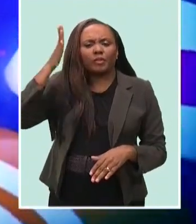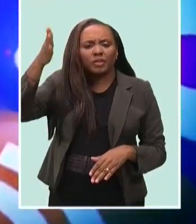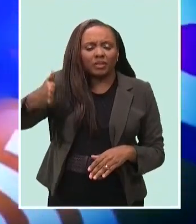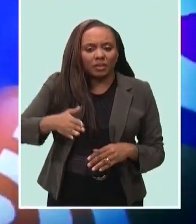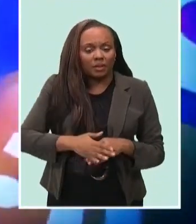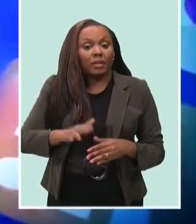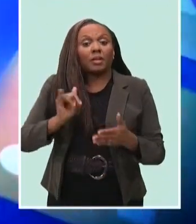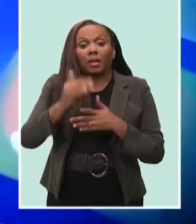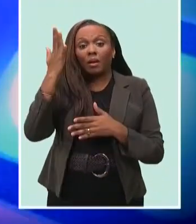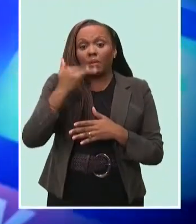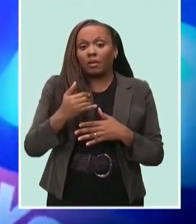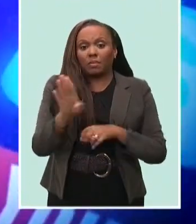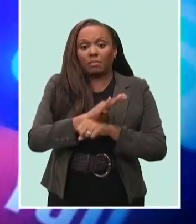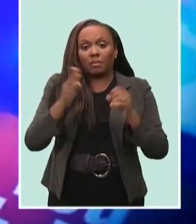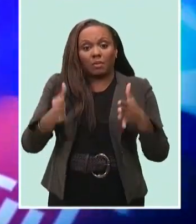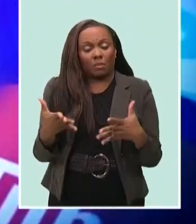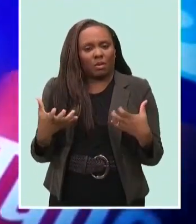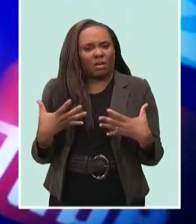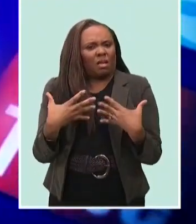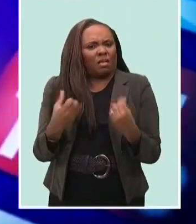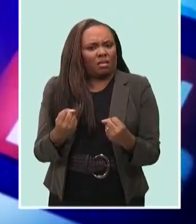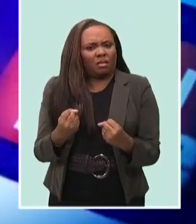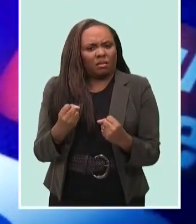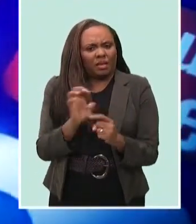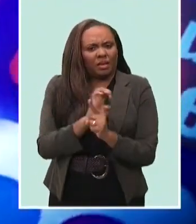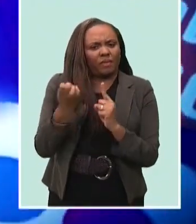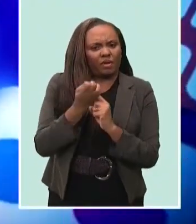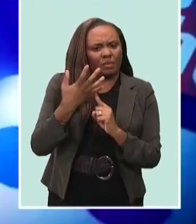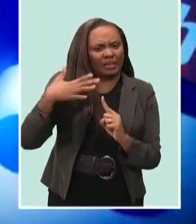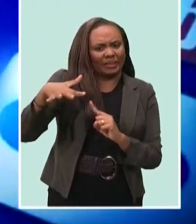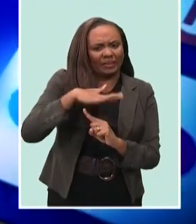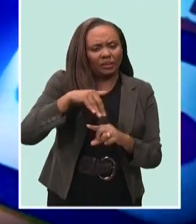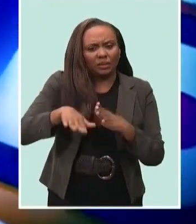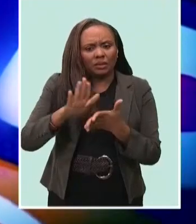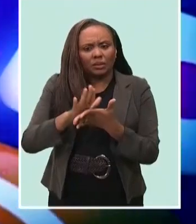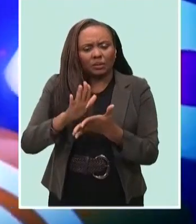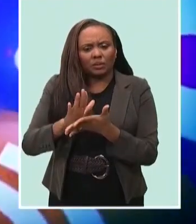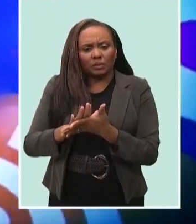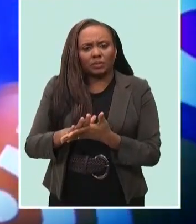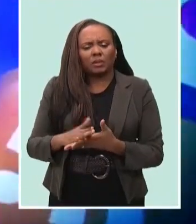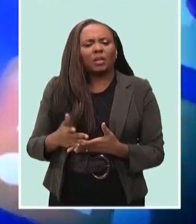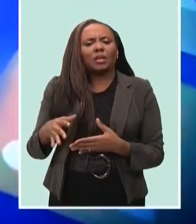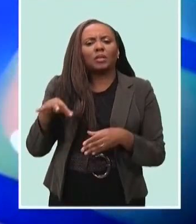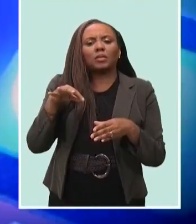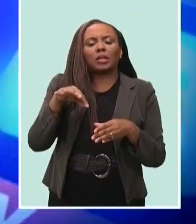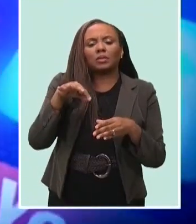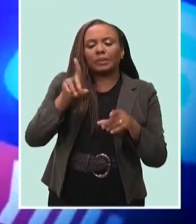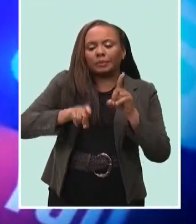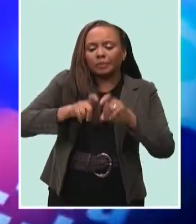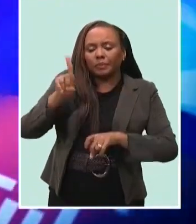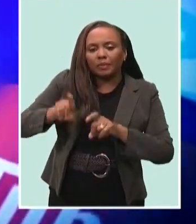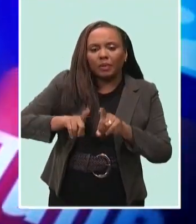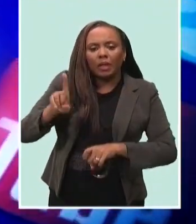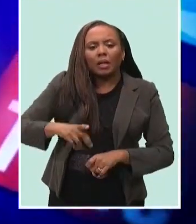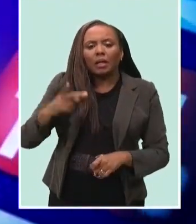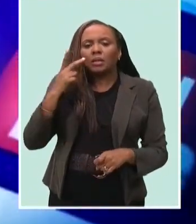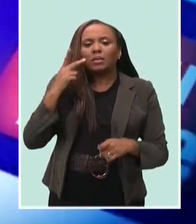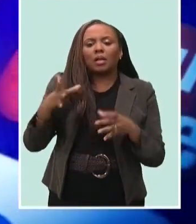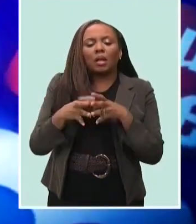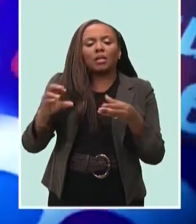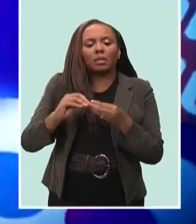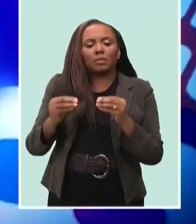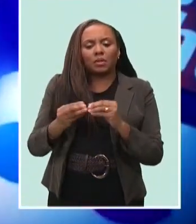healthy environments in schools. The figures were brought to light in a cadres poll commissioned by the Heart and Stroke Foundation of Barbados.